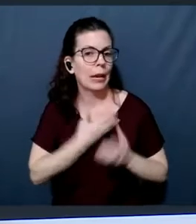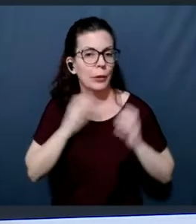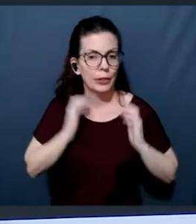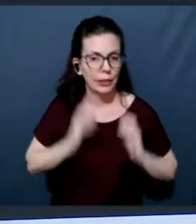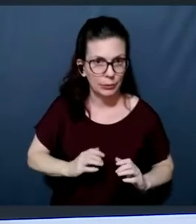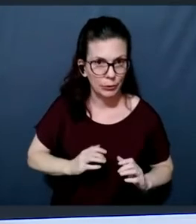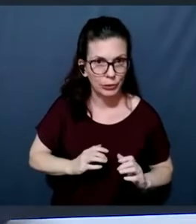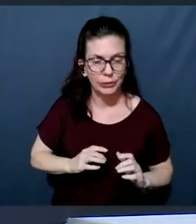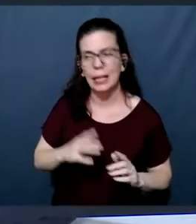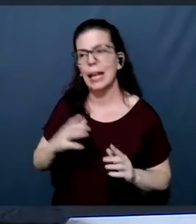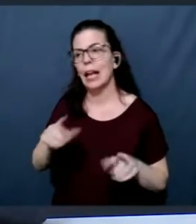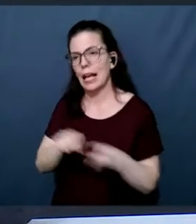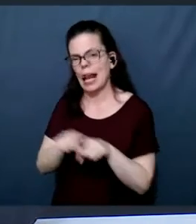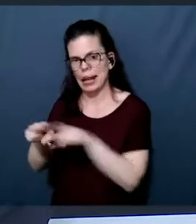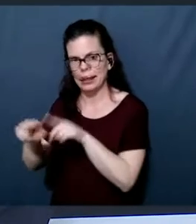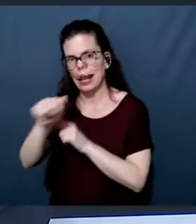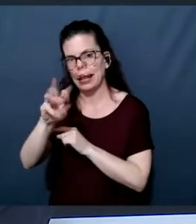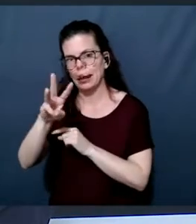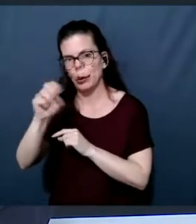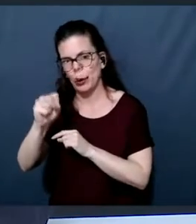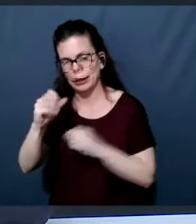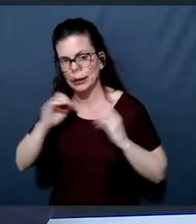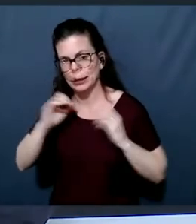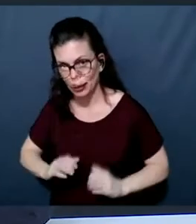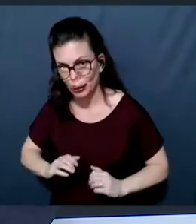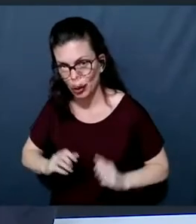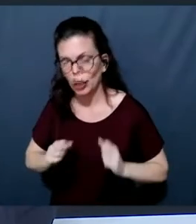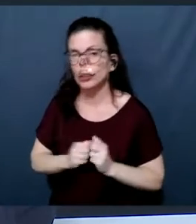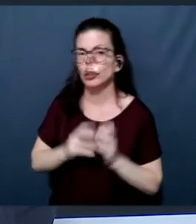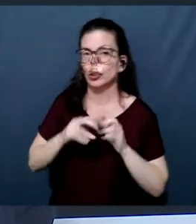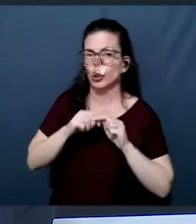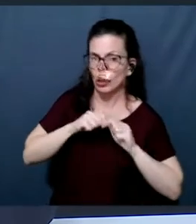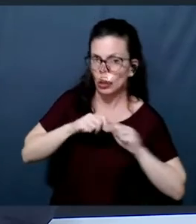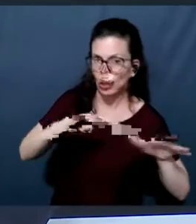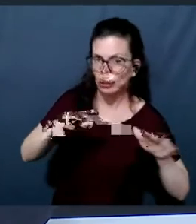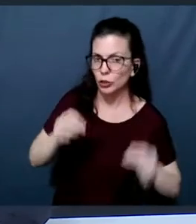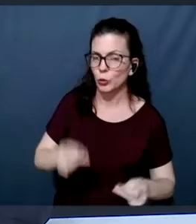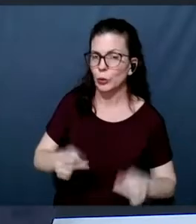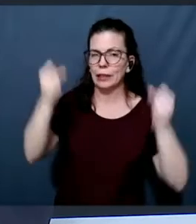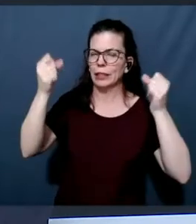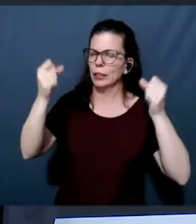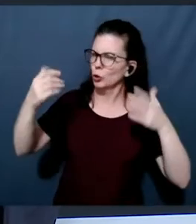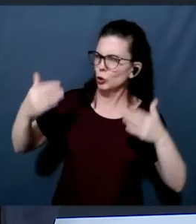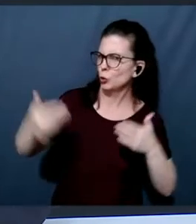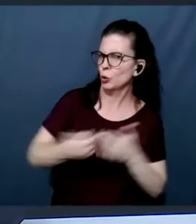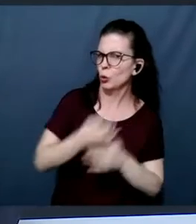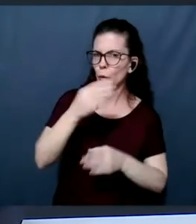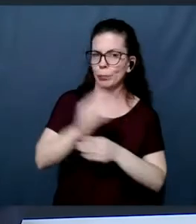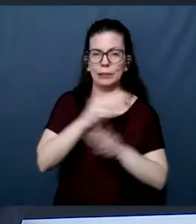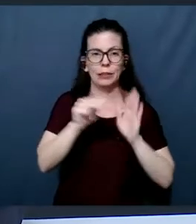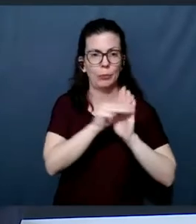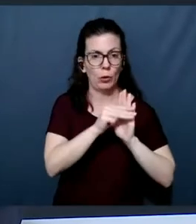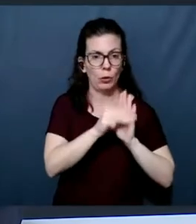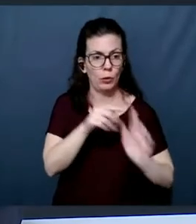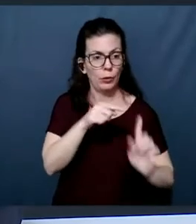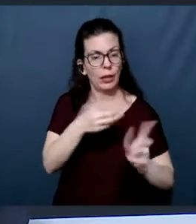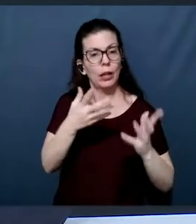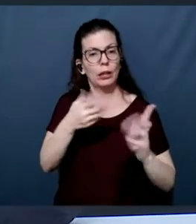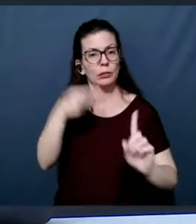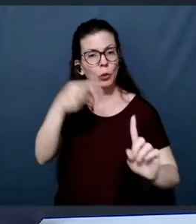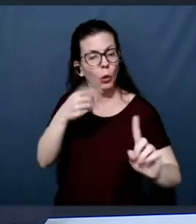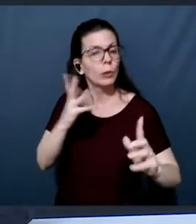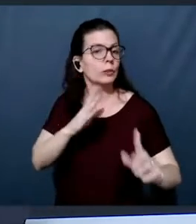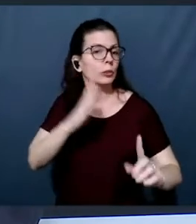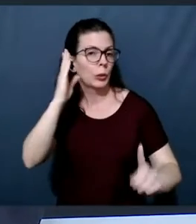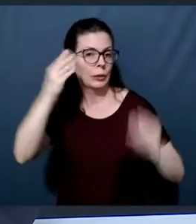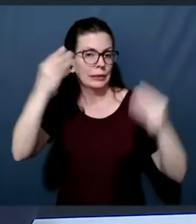AWS customer to launch quickly brand new business models where they want to sell direct to an end customer